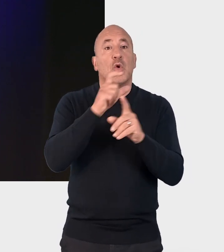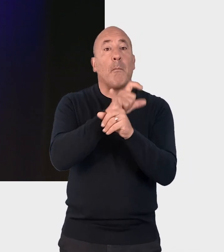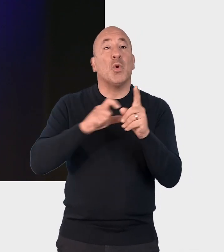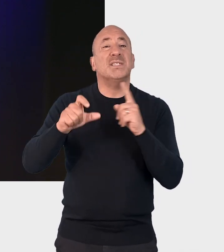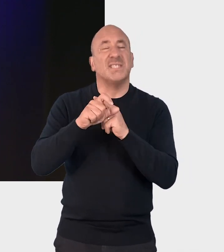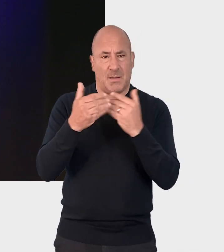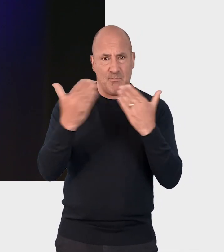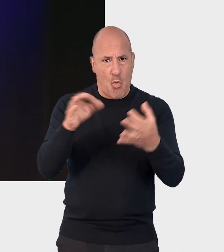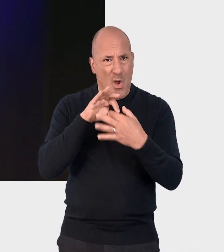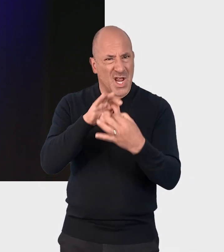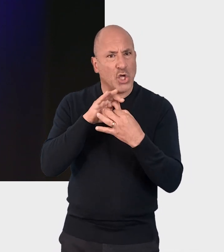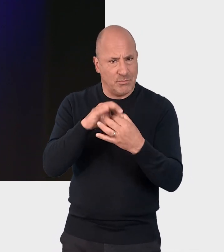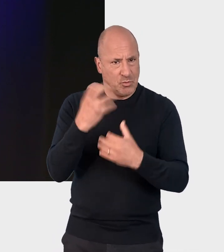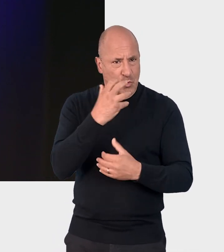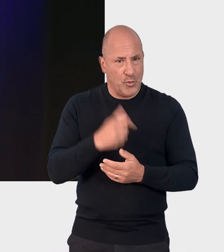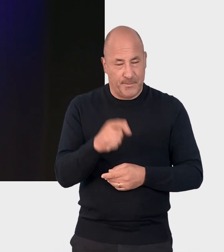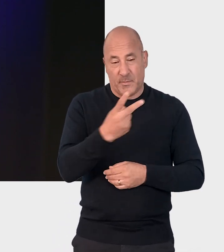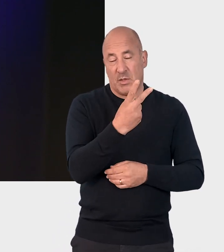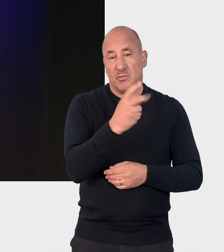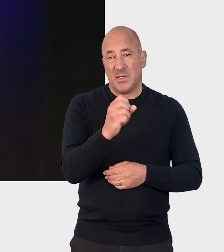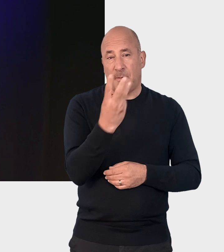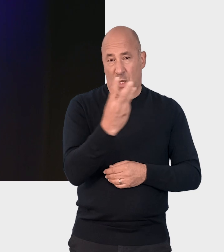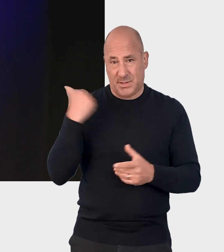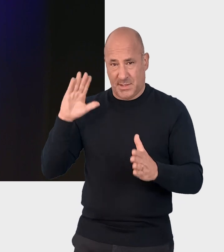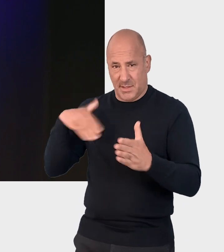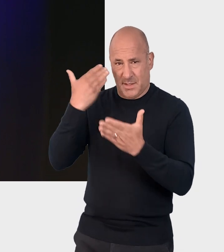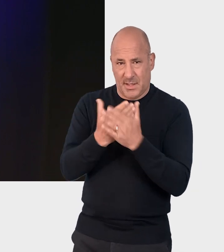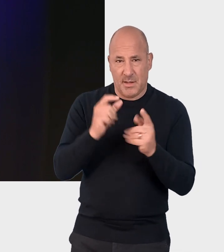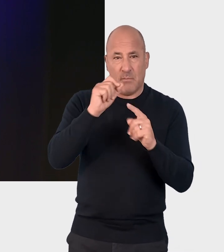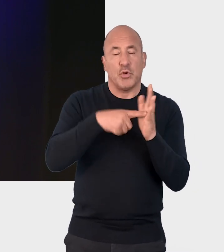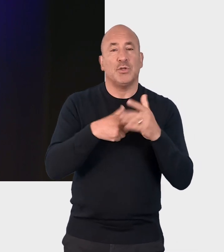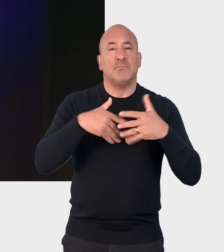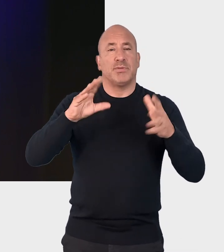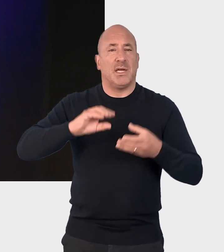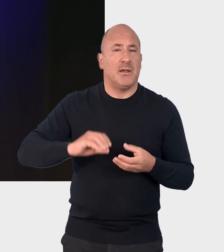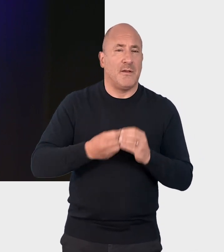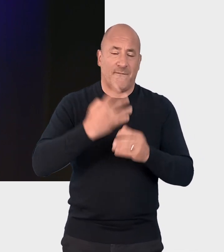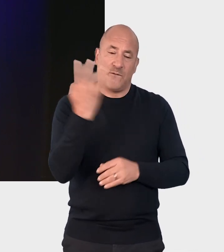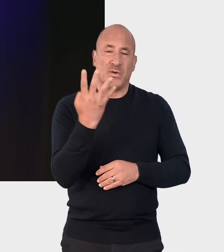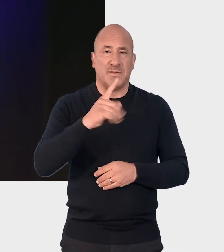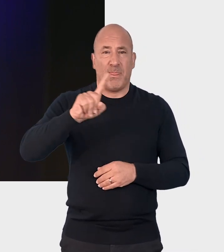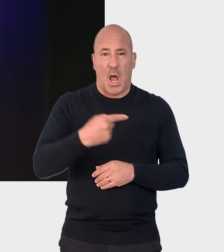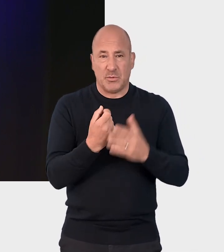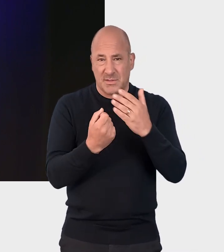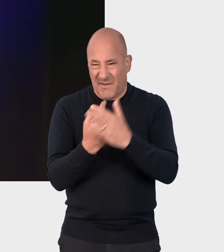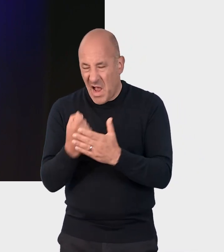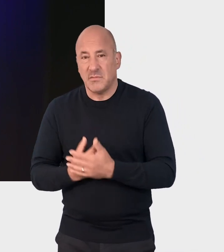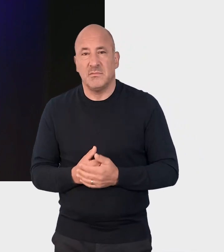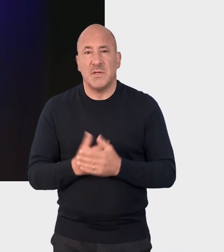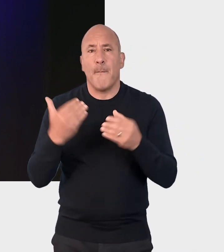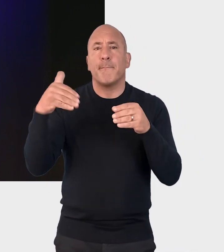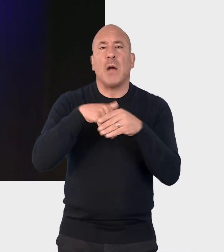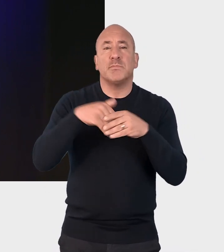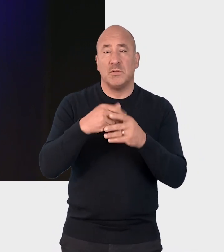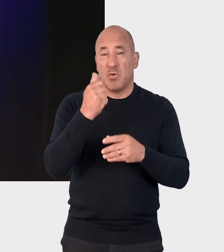with communities can increase engagement. Since 2013, these projects have put on nearly 14,000 events between them,